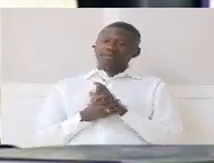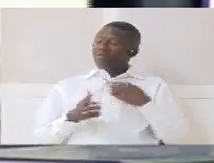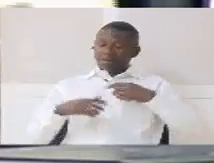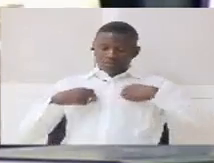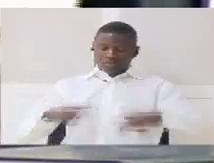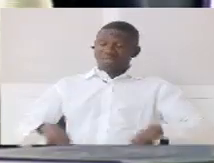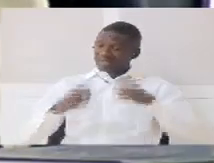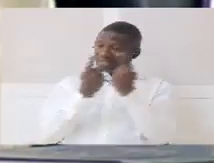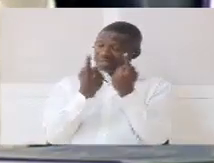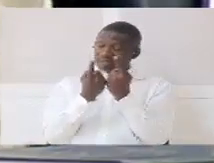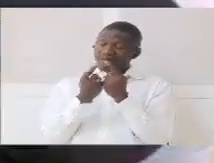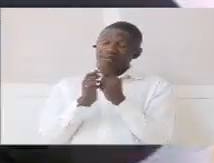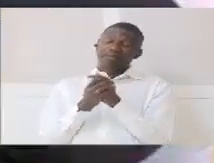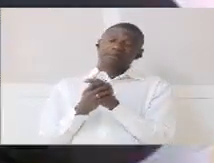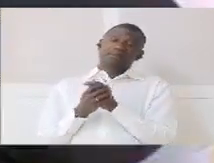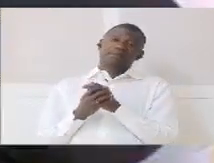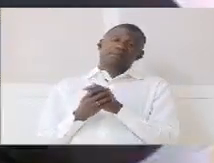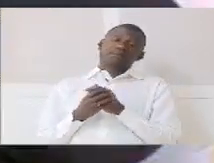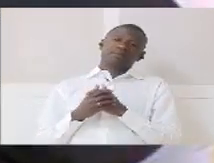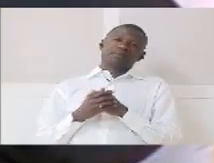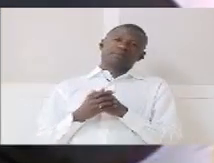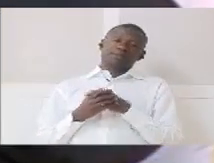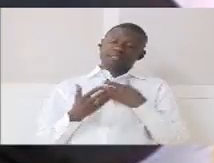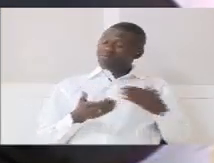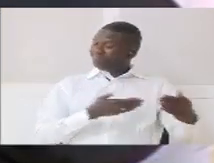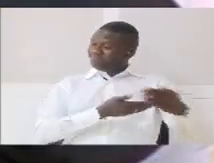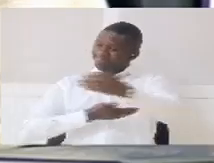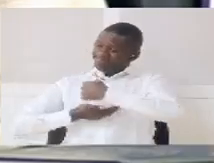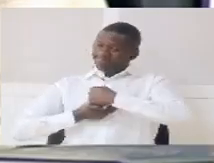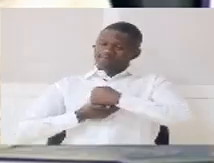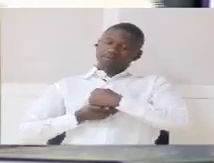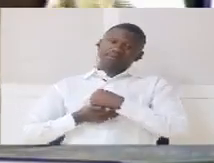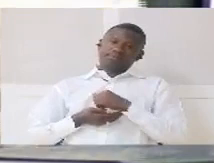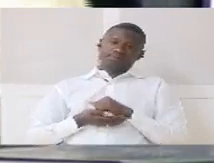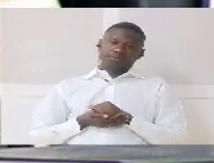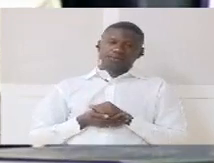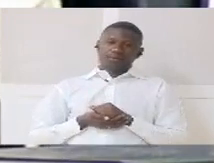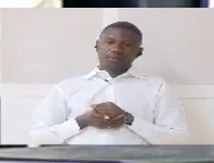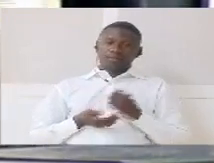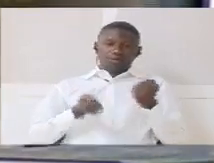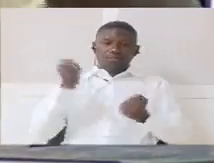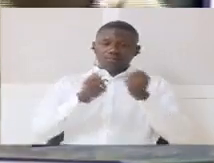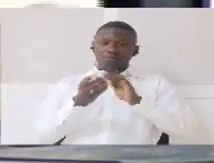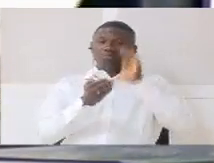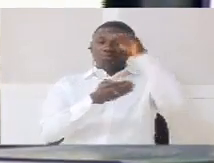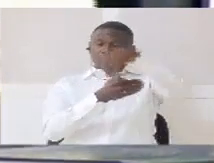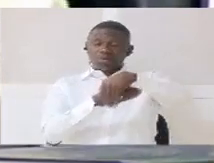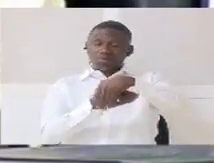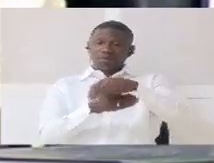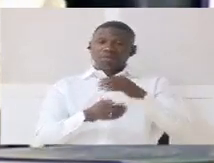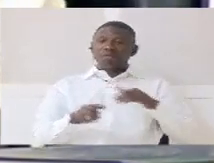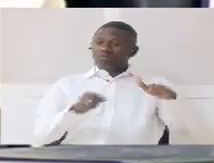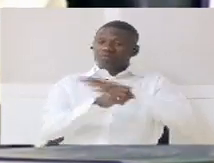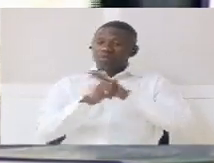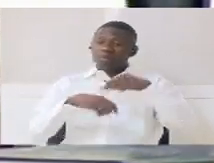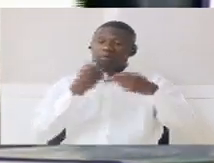entitlements. Their belongings, which they are entitled to, were seized. The pickup. They are filled more than 3 times.